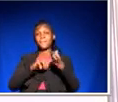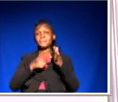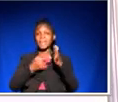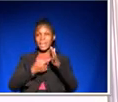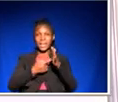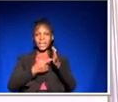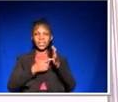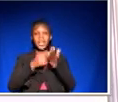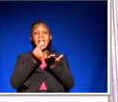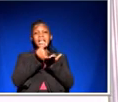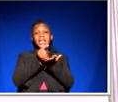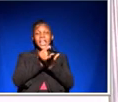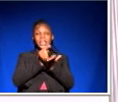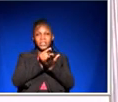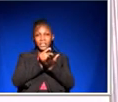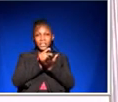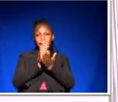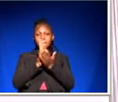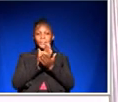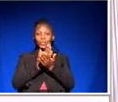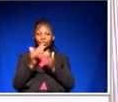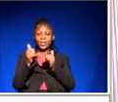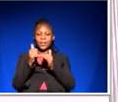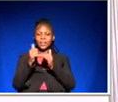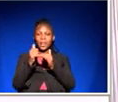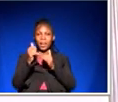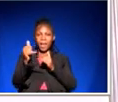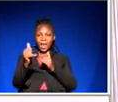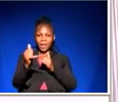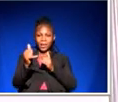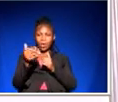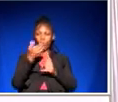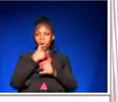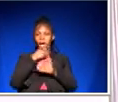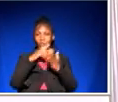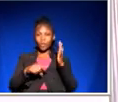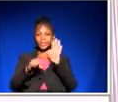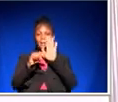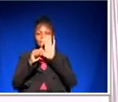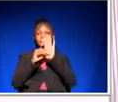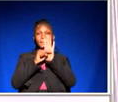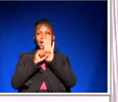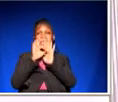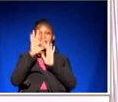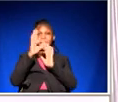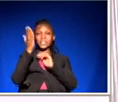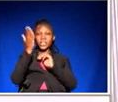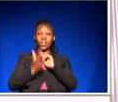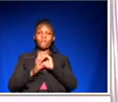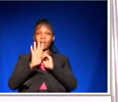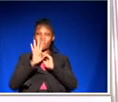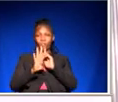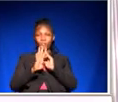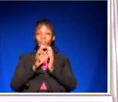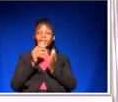joining these two, of the line joining these two points is negative 3 over 4. Now the gradient is also